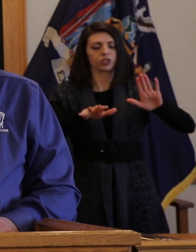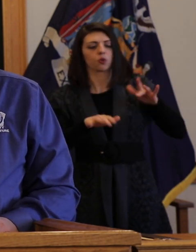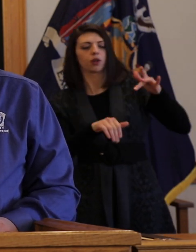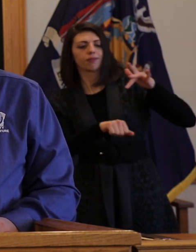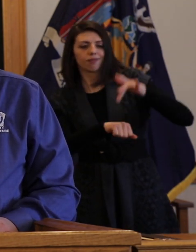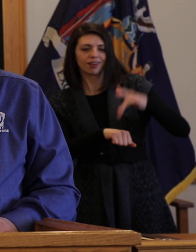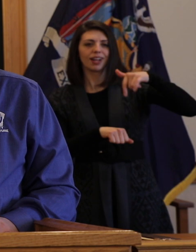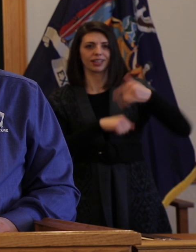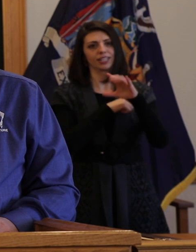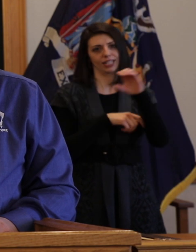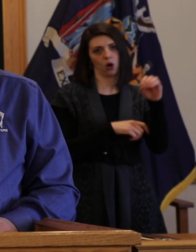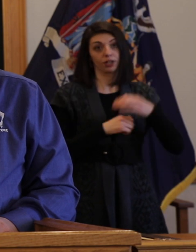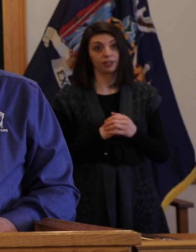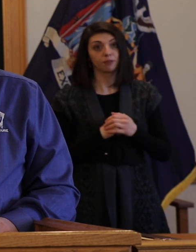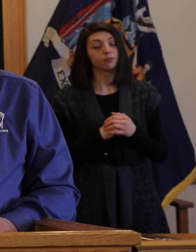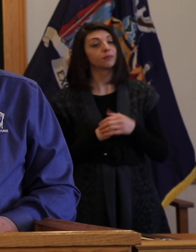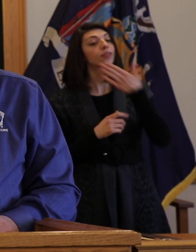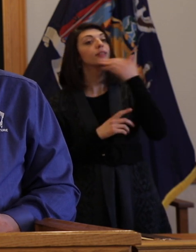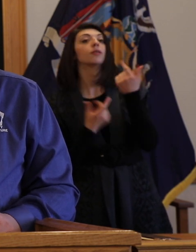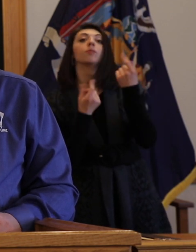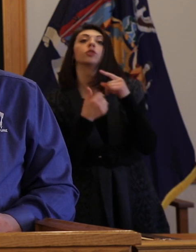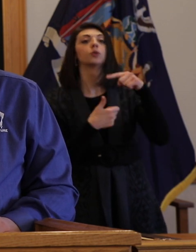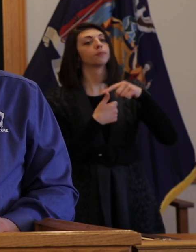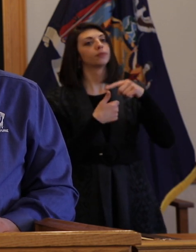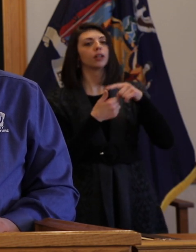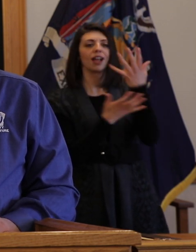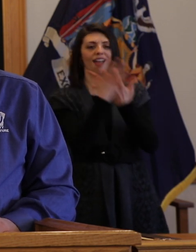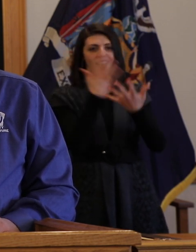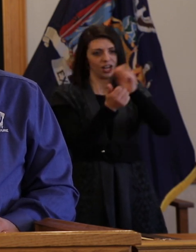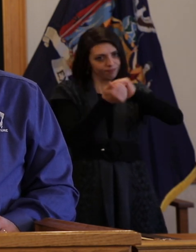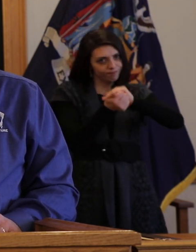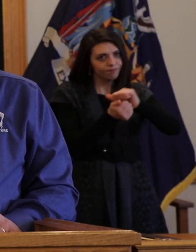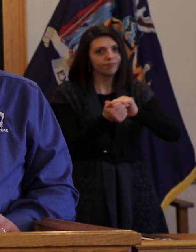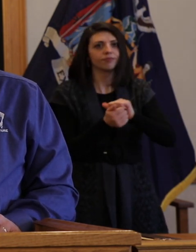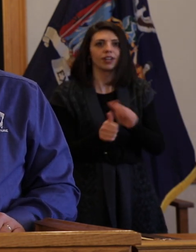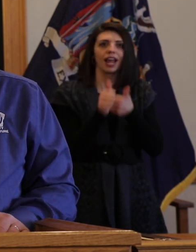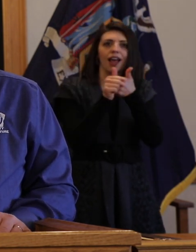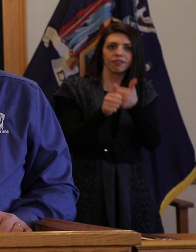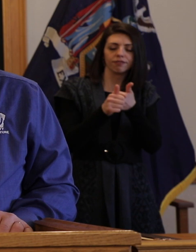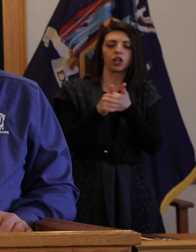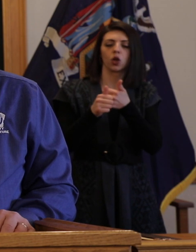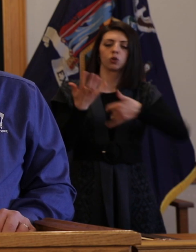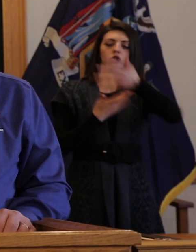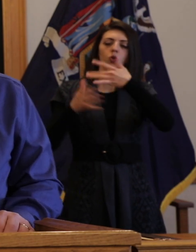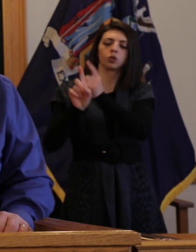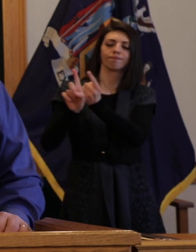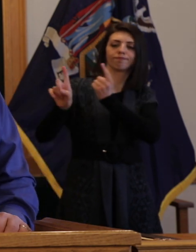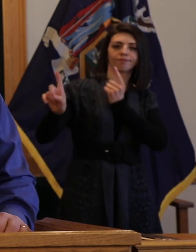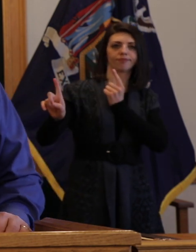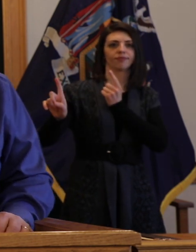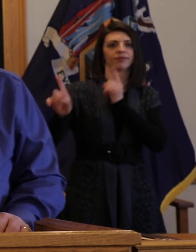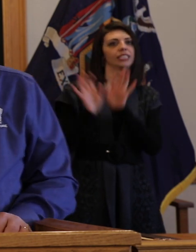things that people can do are to wash their hands frequently, follow personal preventative measures, and practice social distancing. This